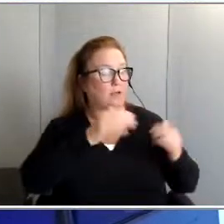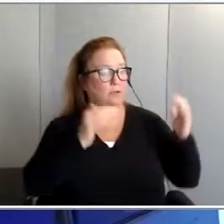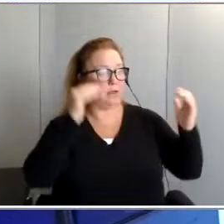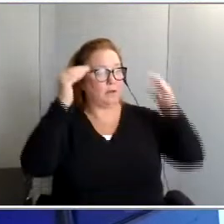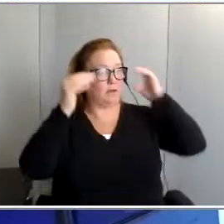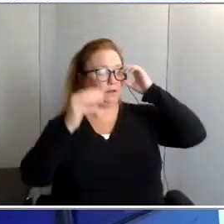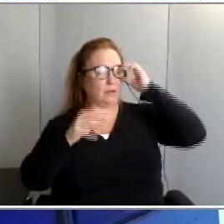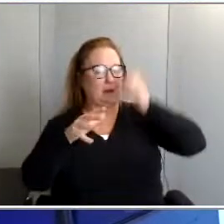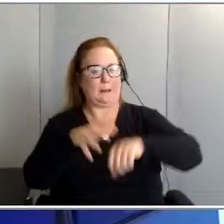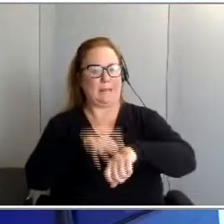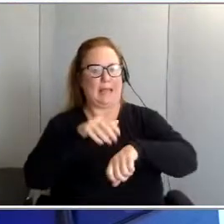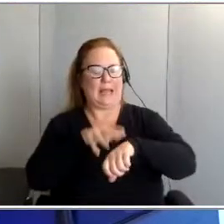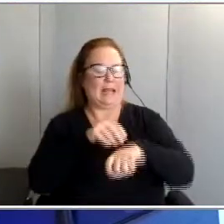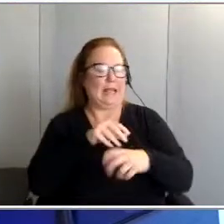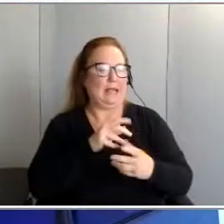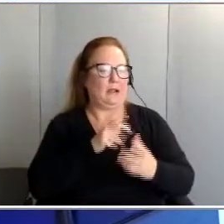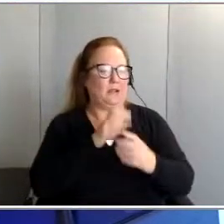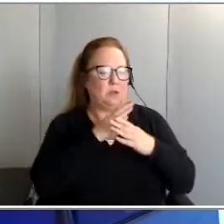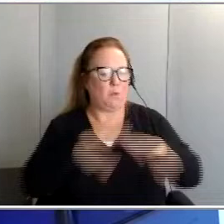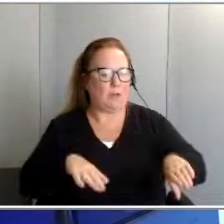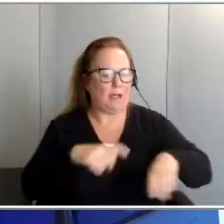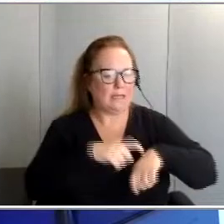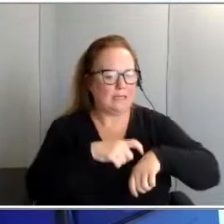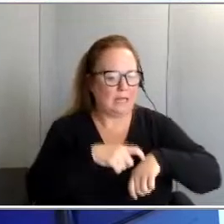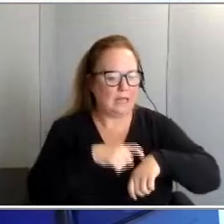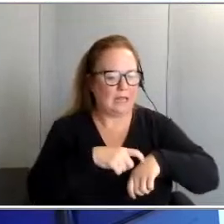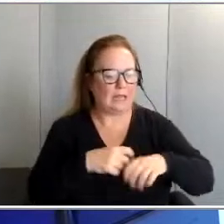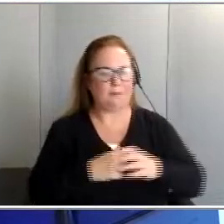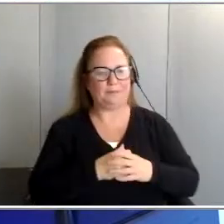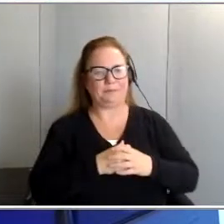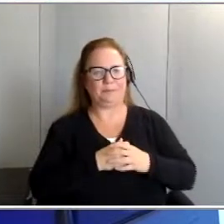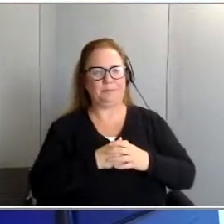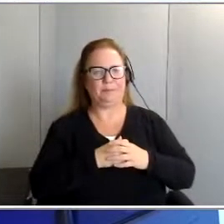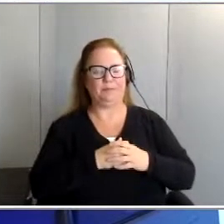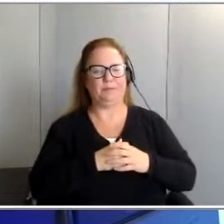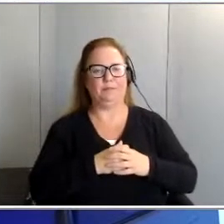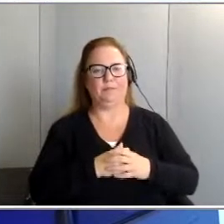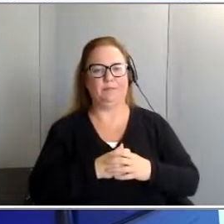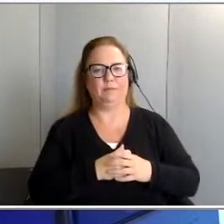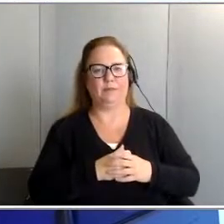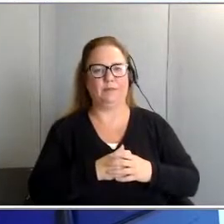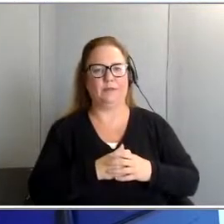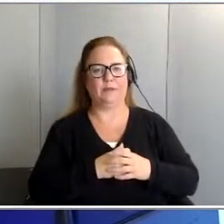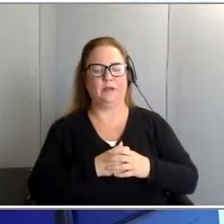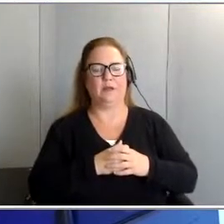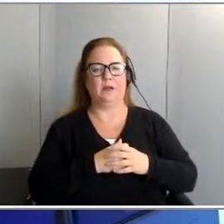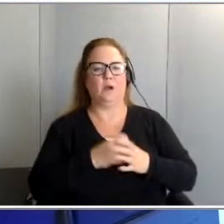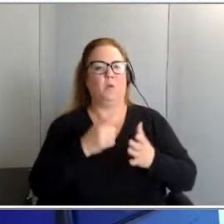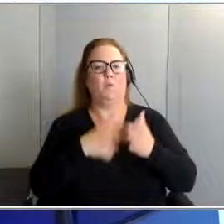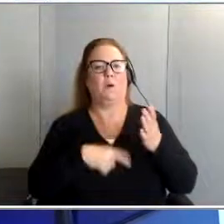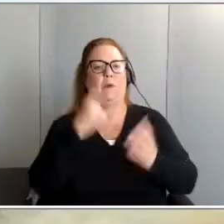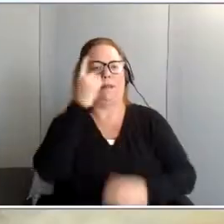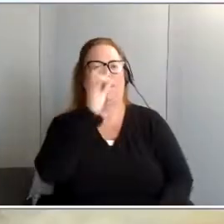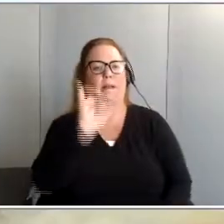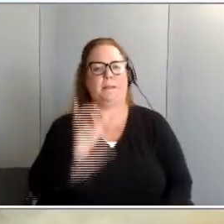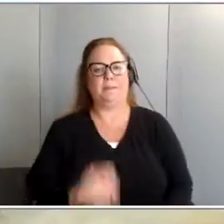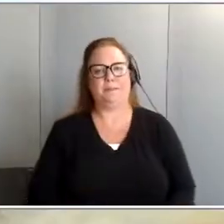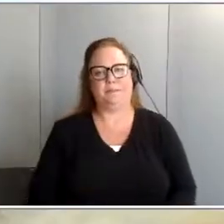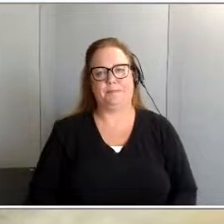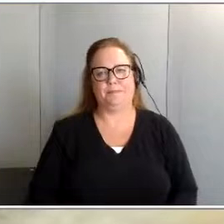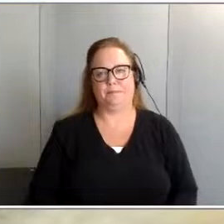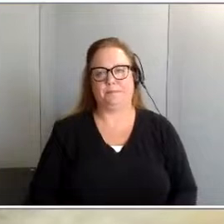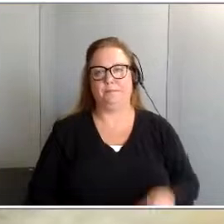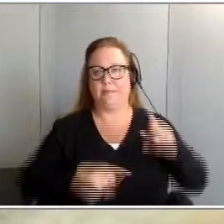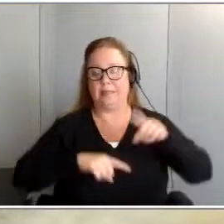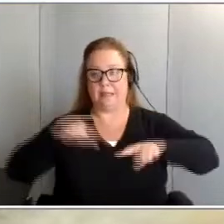Is it snuggling? Is it just quiet time? Maybe take us into maybe a pet therapy session. What would it feel like? Well, it varies.